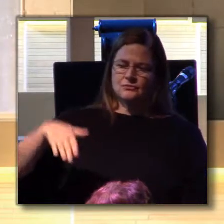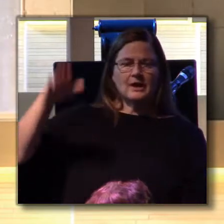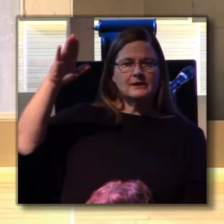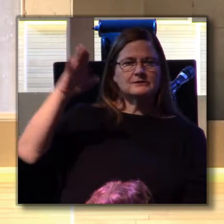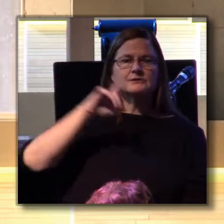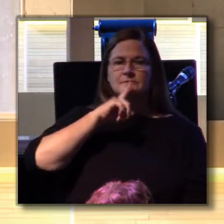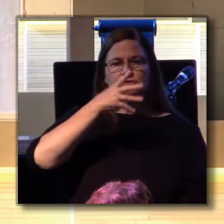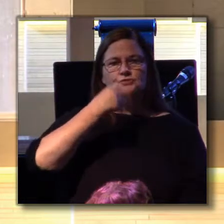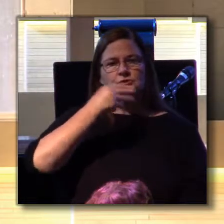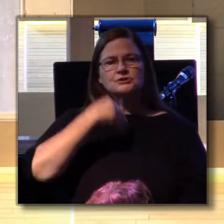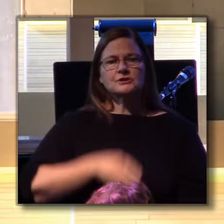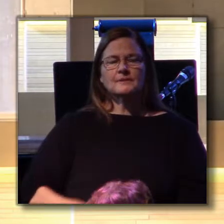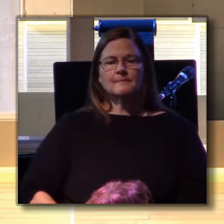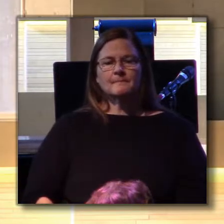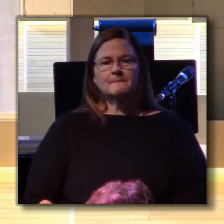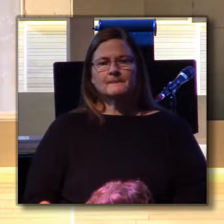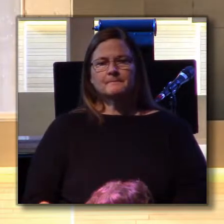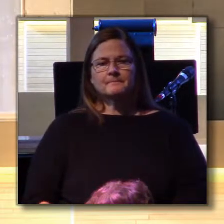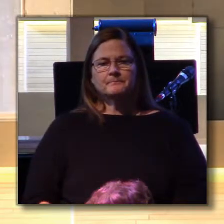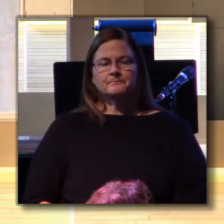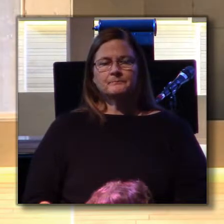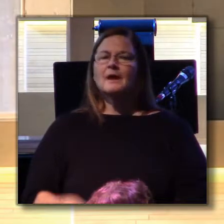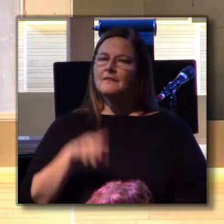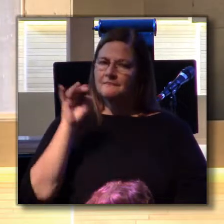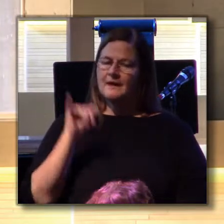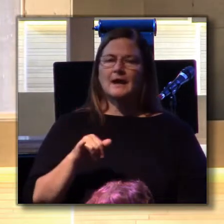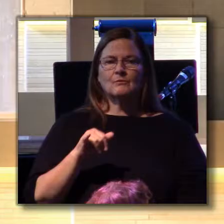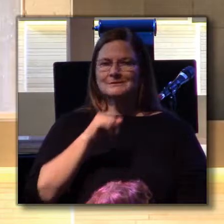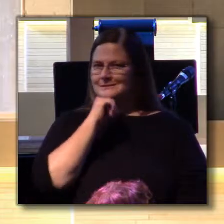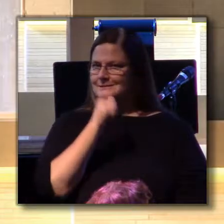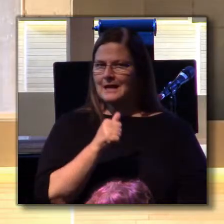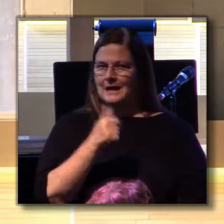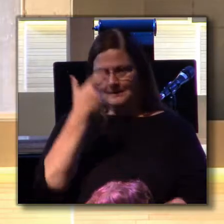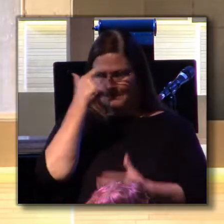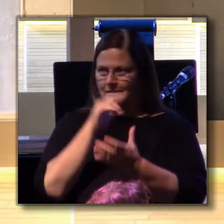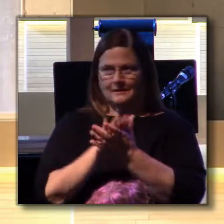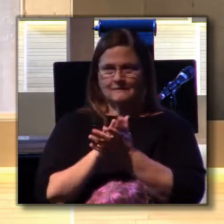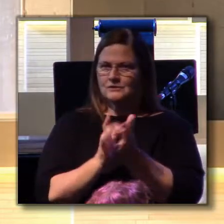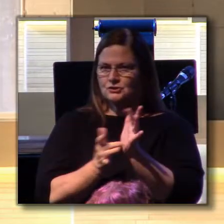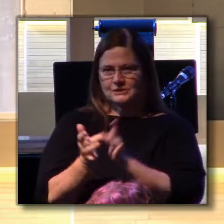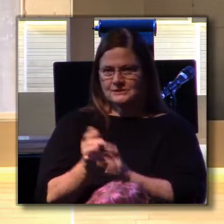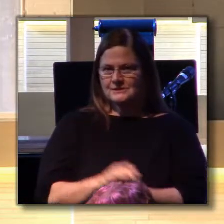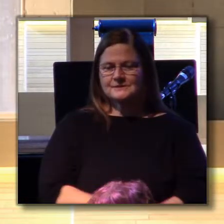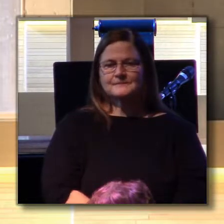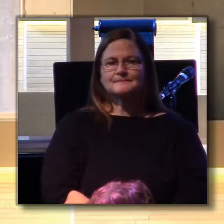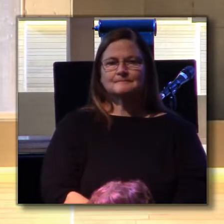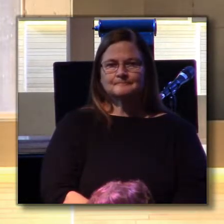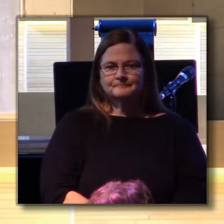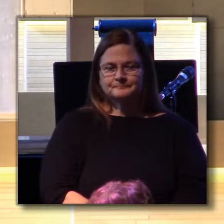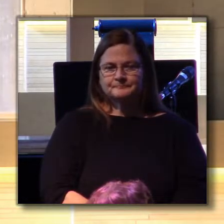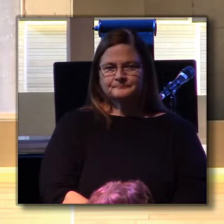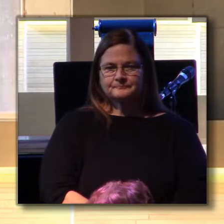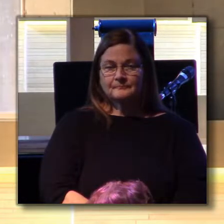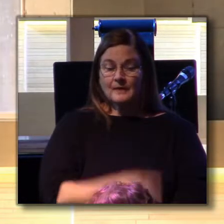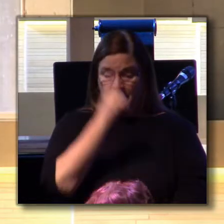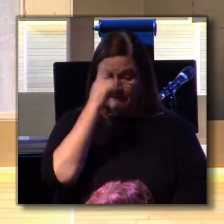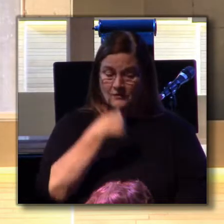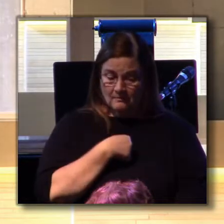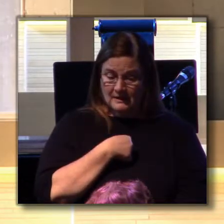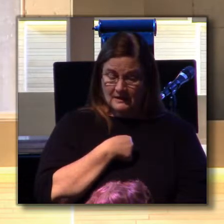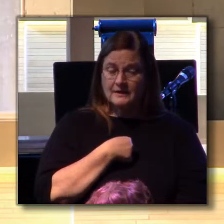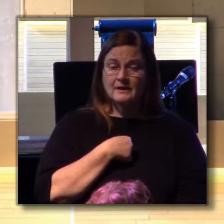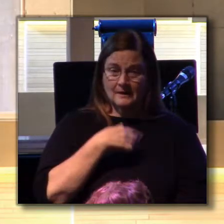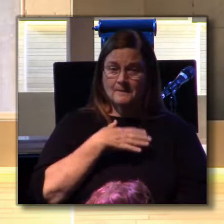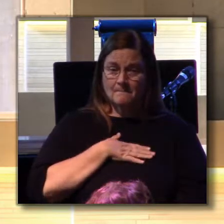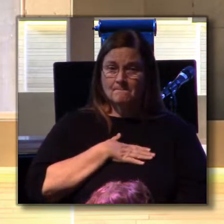Jewish, and that was definitely not a believer in Jesus. And that for me, in my thinking,